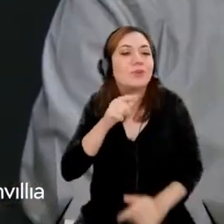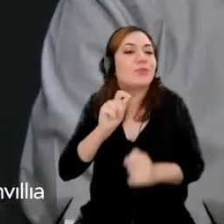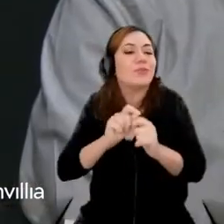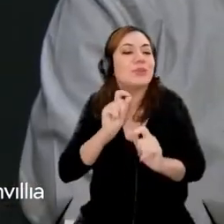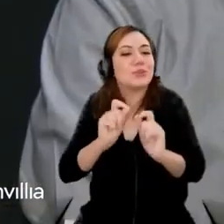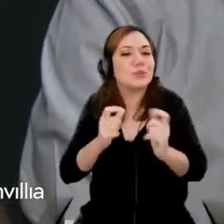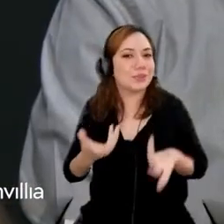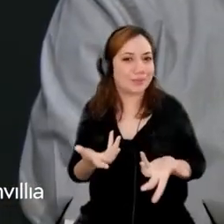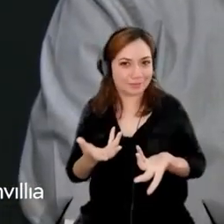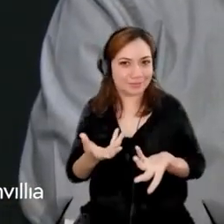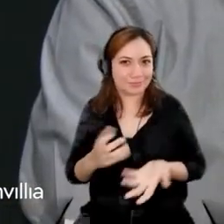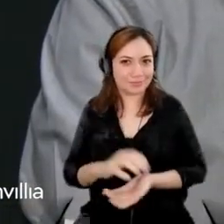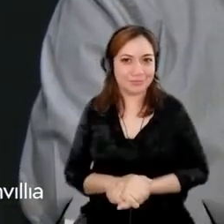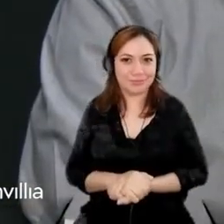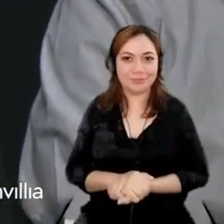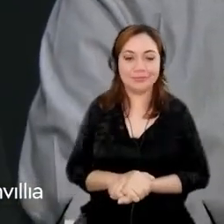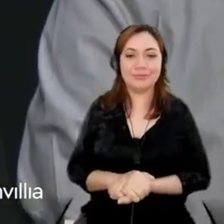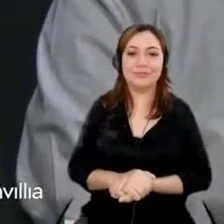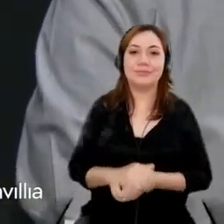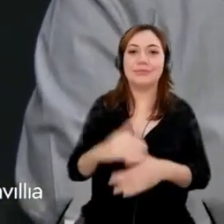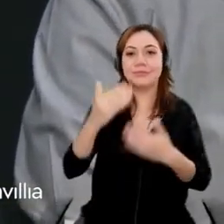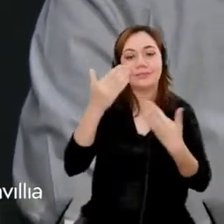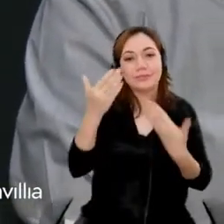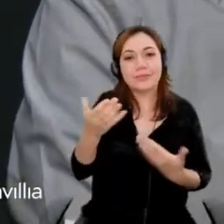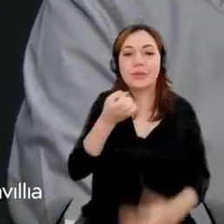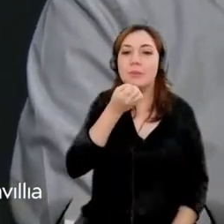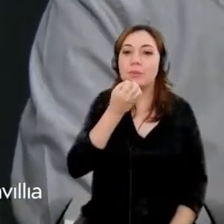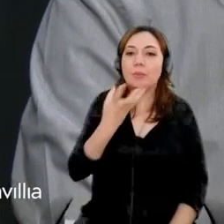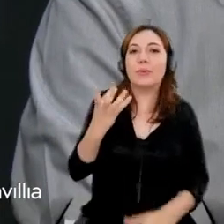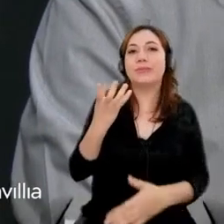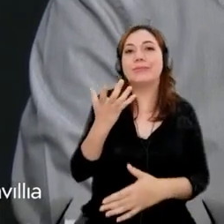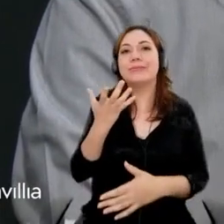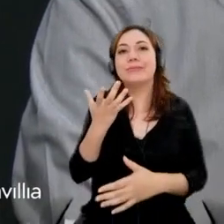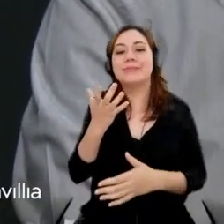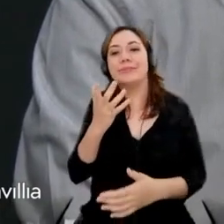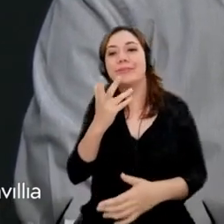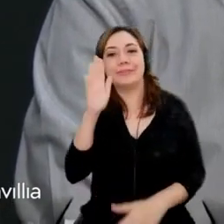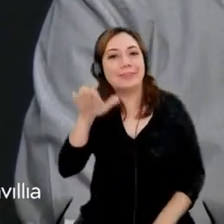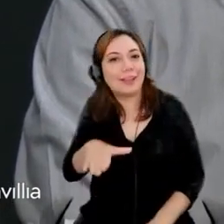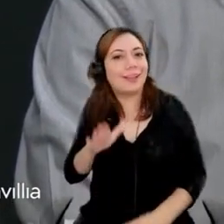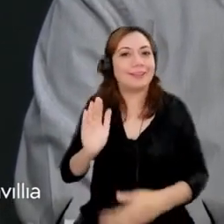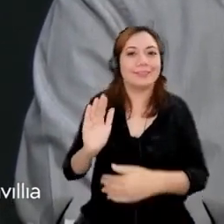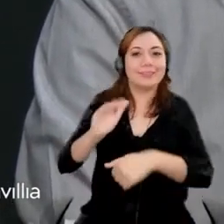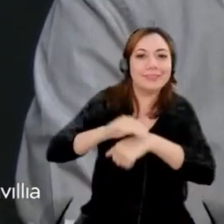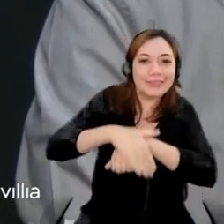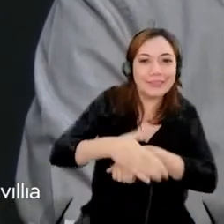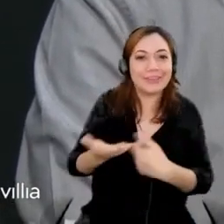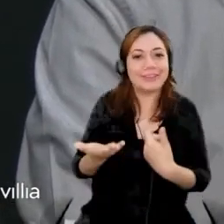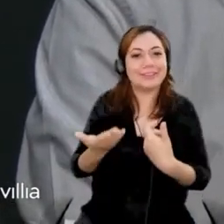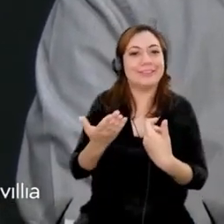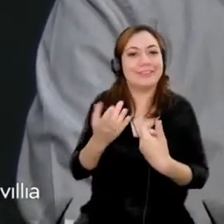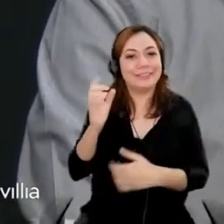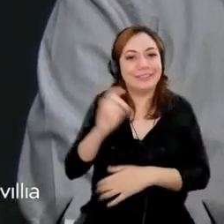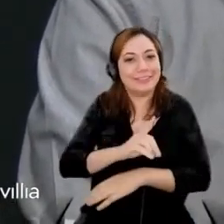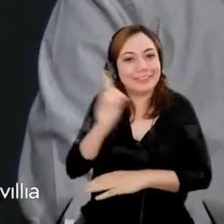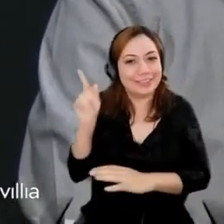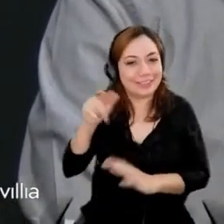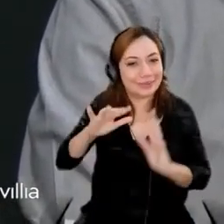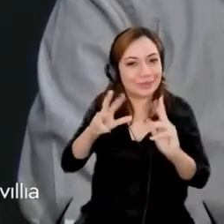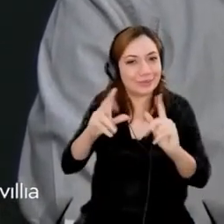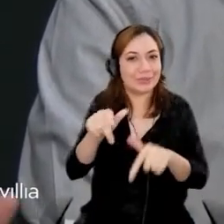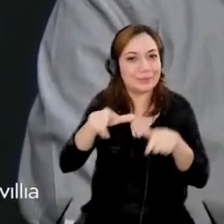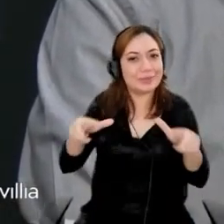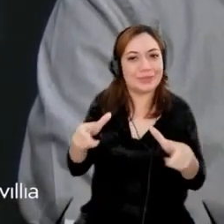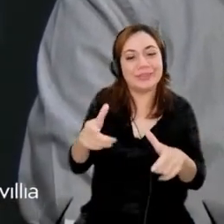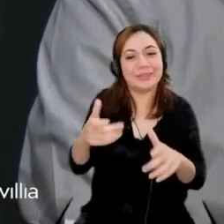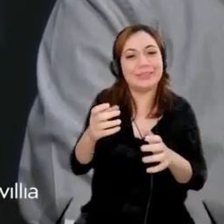good morning, good afternoon, good evening for all the online guys that are watching us here. Thank you so much, Compass team,